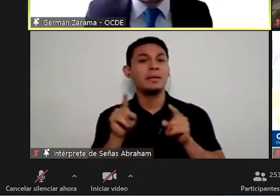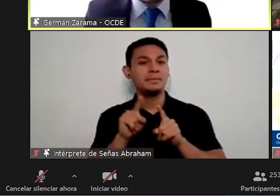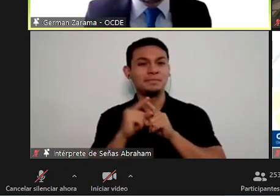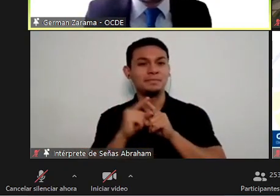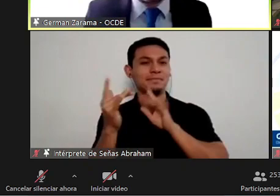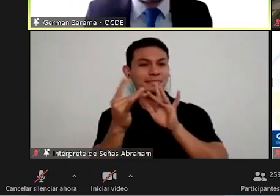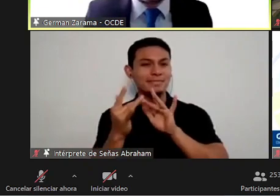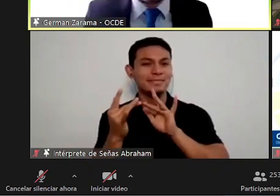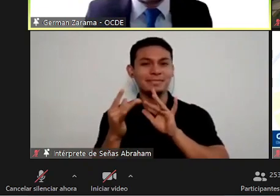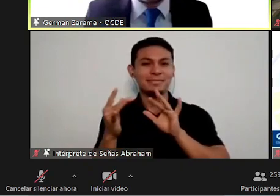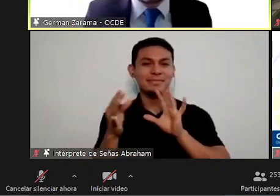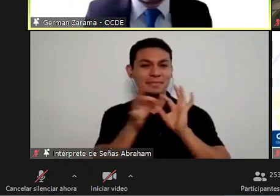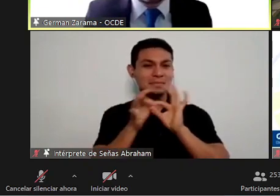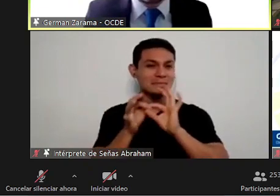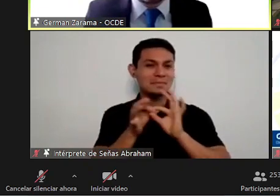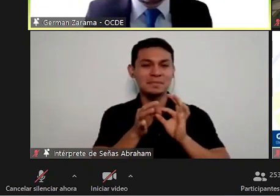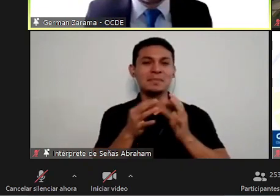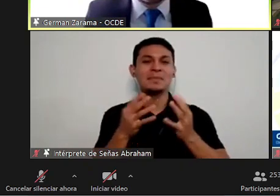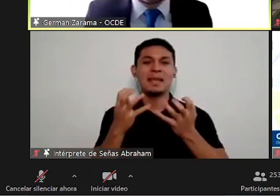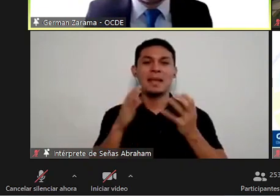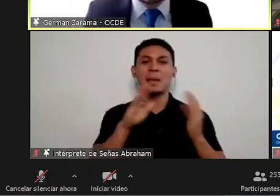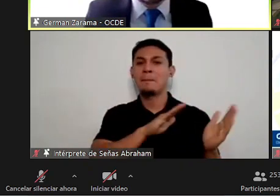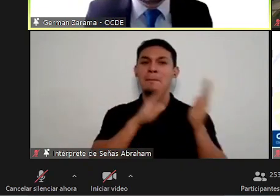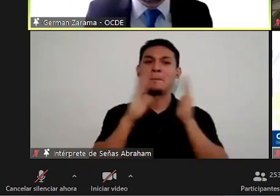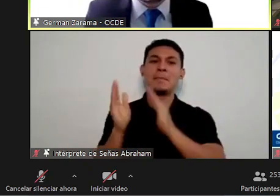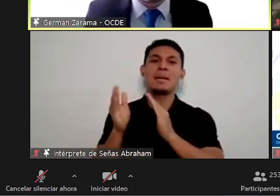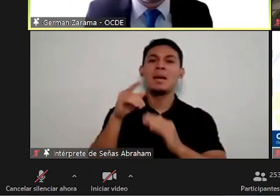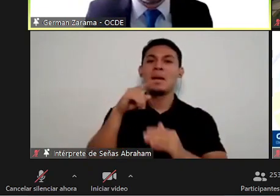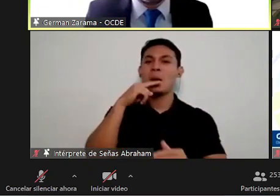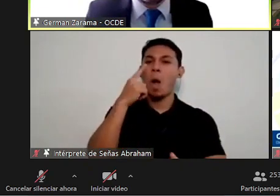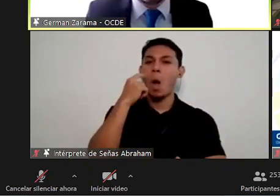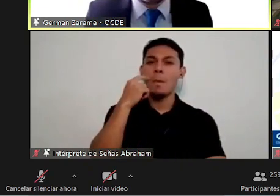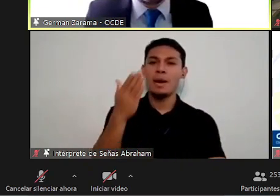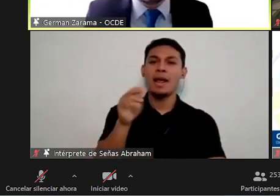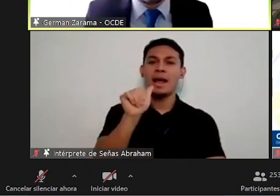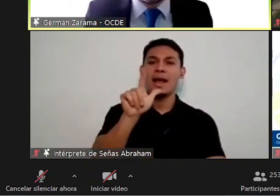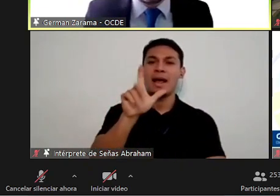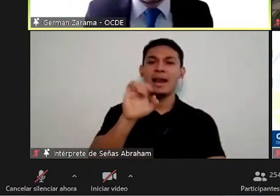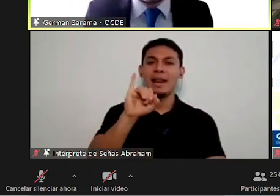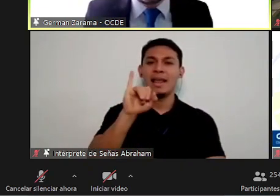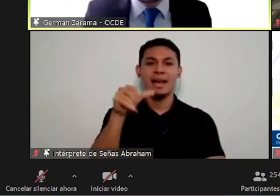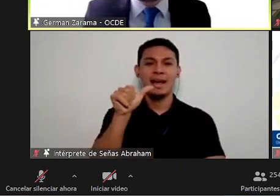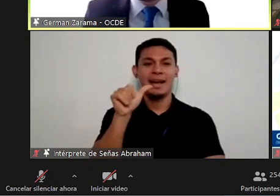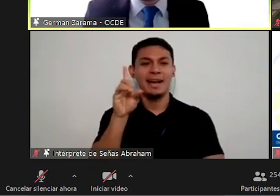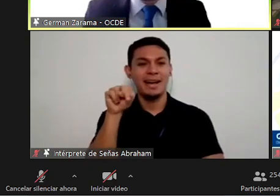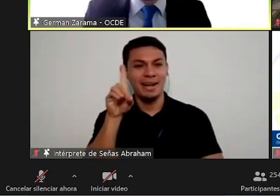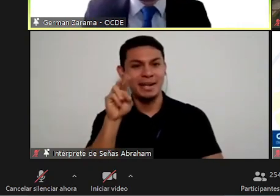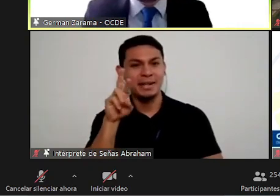issues in peru connecting to this i would like to give the floor to alejandro